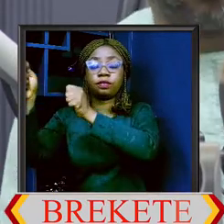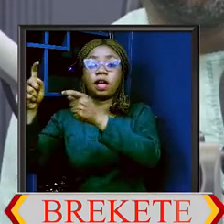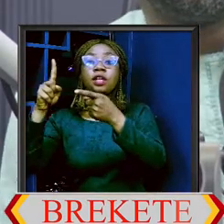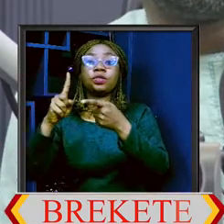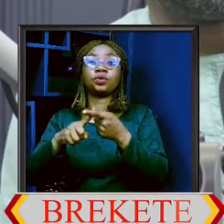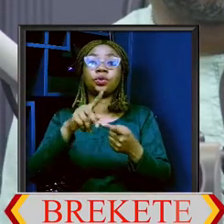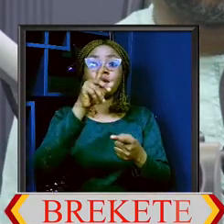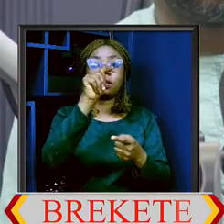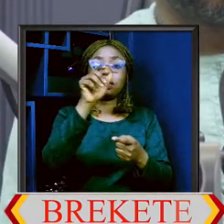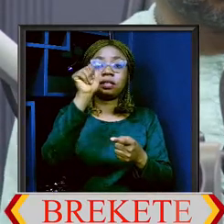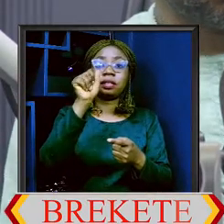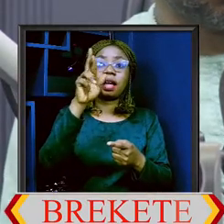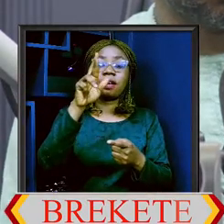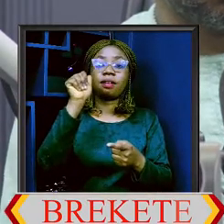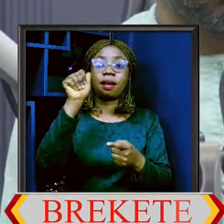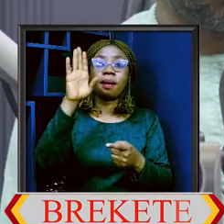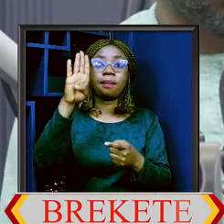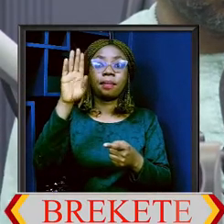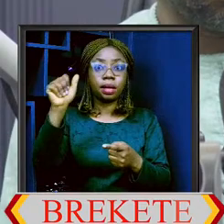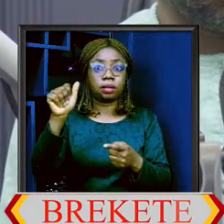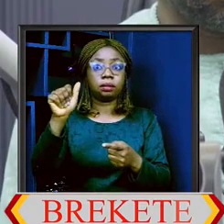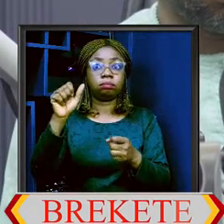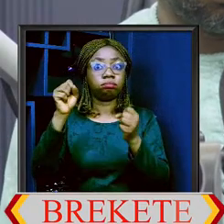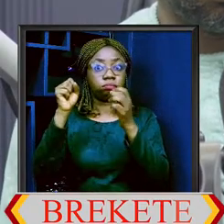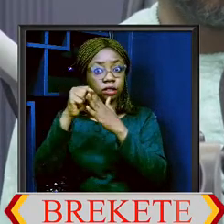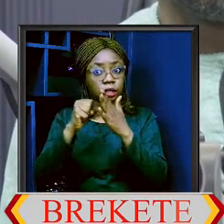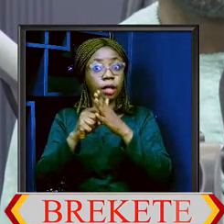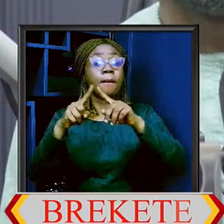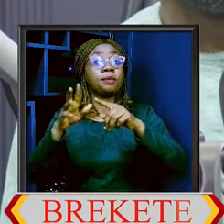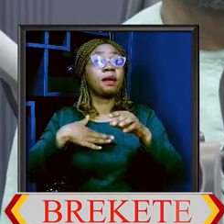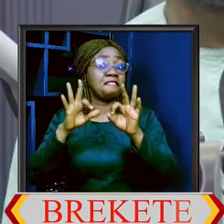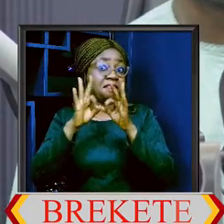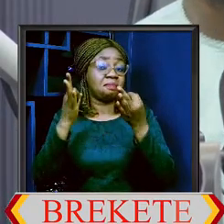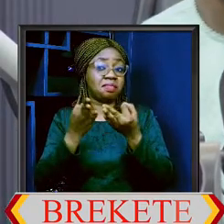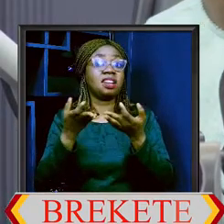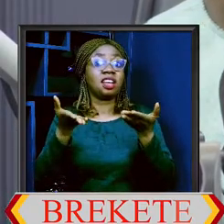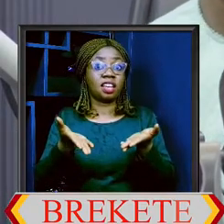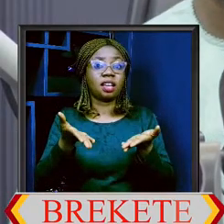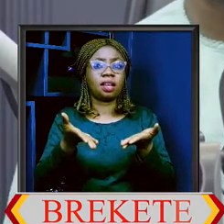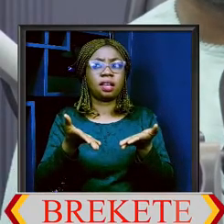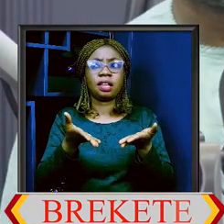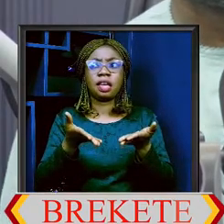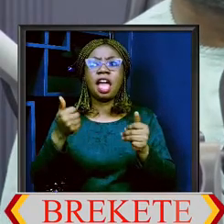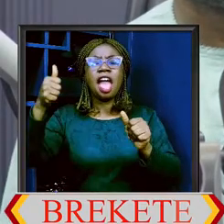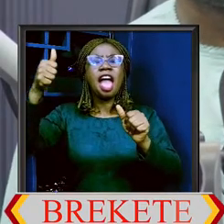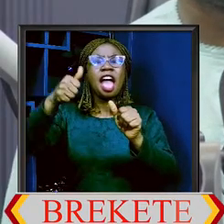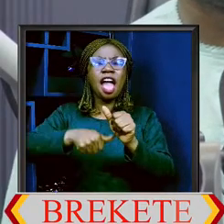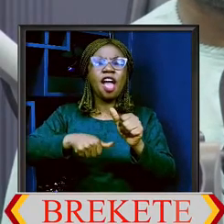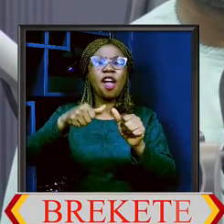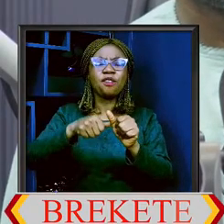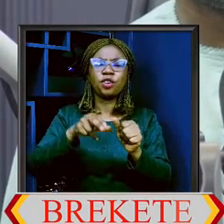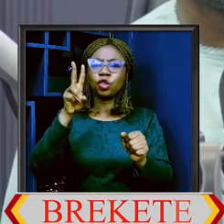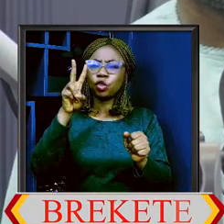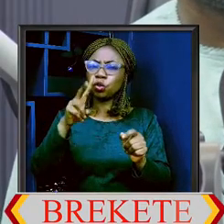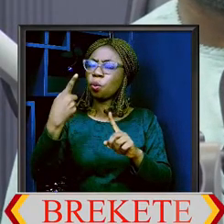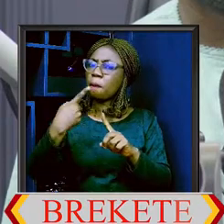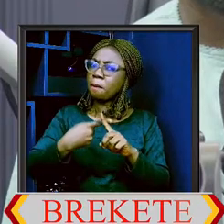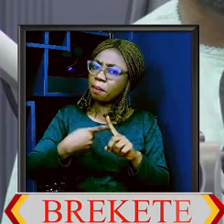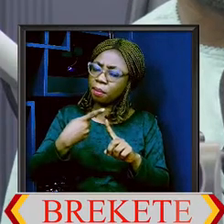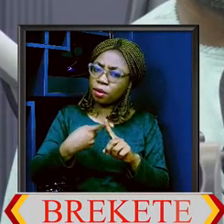family my families are here were here believing me almost every two two